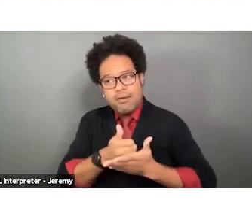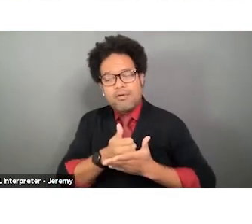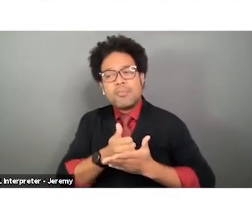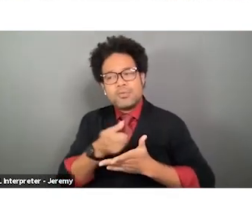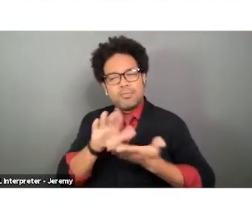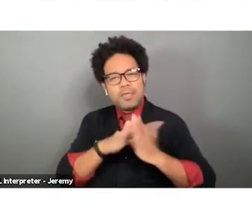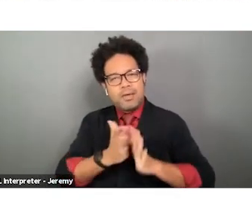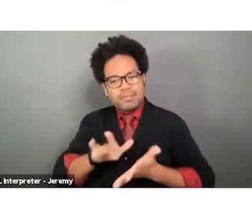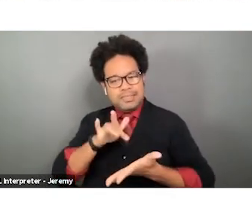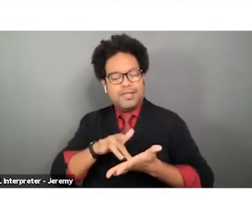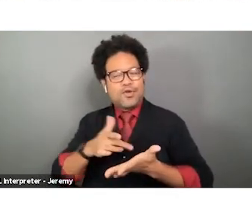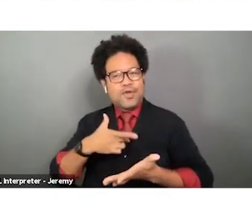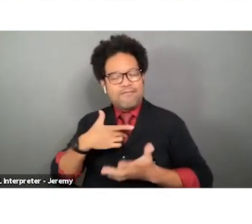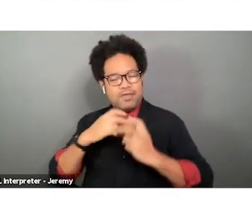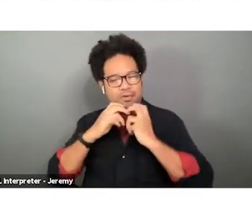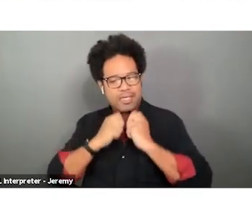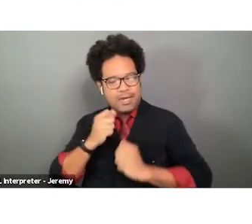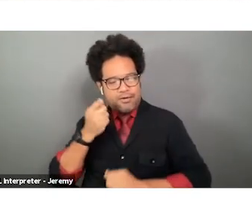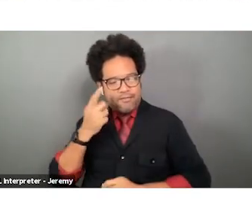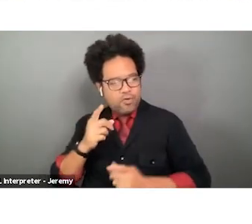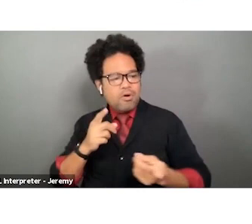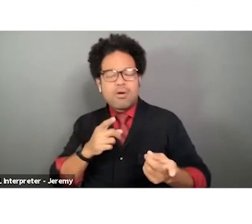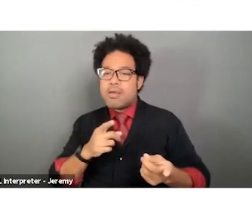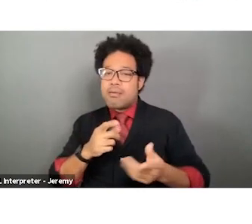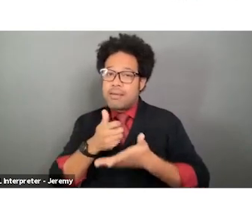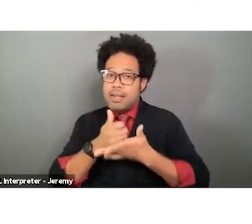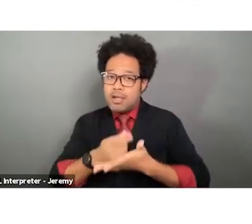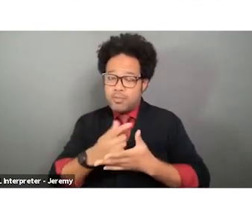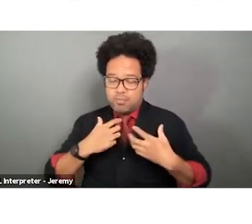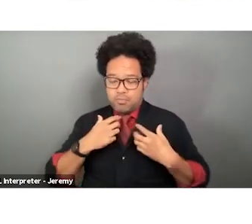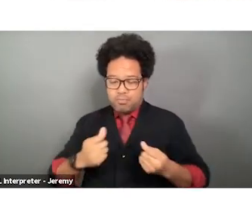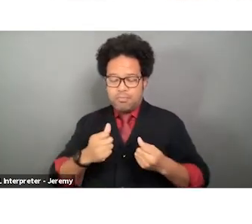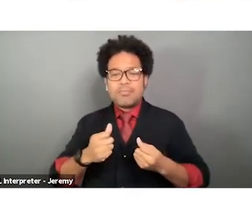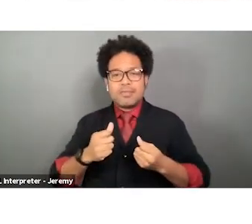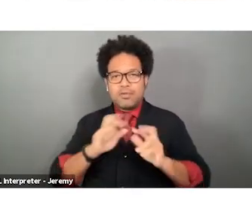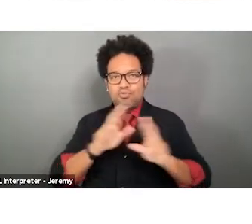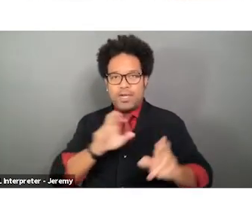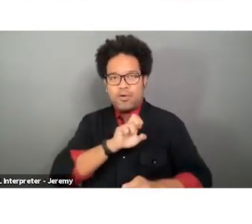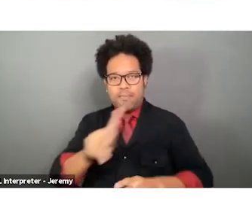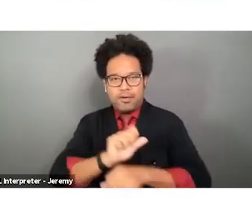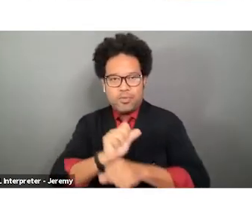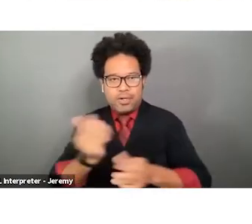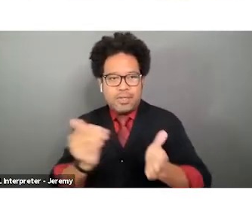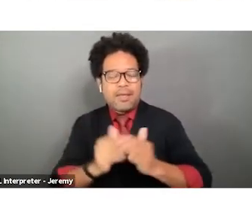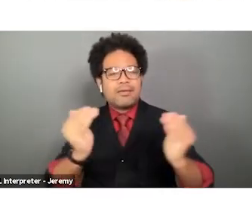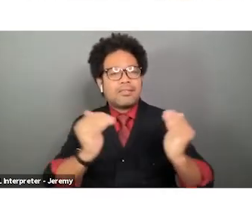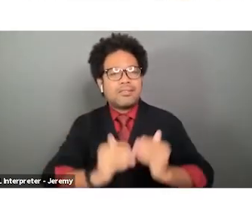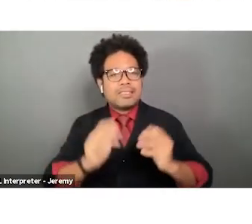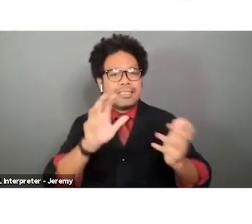make you feel cared for, and help you replenish so you can get back into the work. Now let's talk about